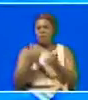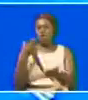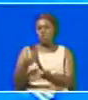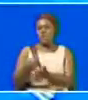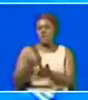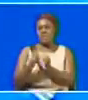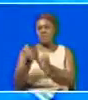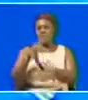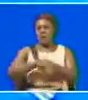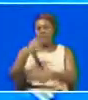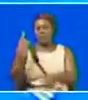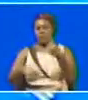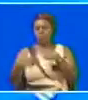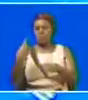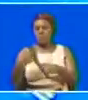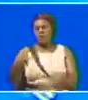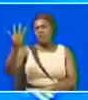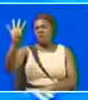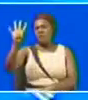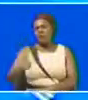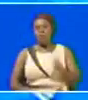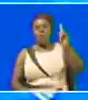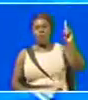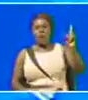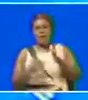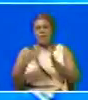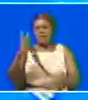Pesa baada ya kupata ushindi mnono mabao 4-1 dhidi ya Western Stima katika mechi